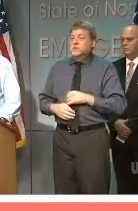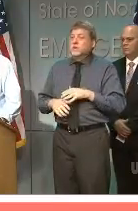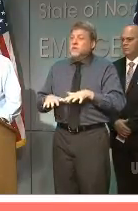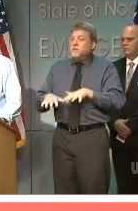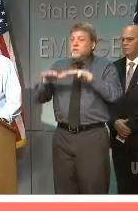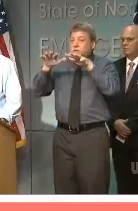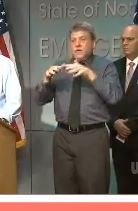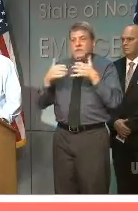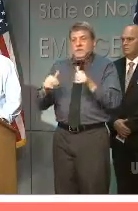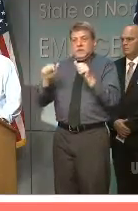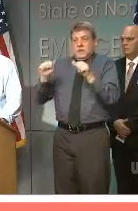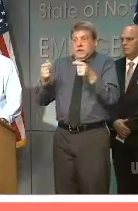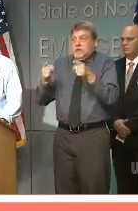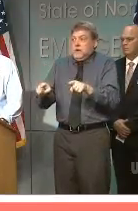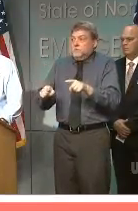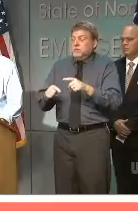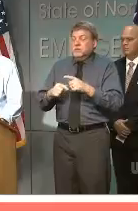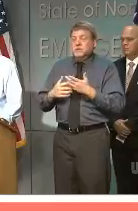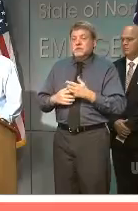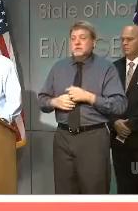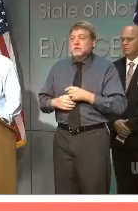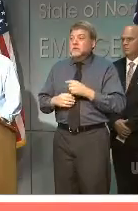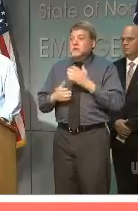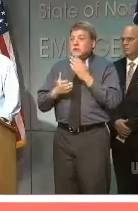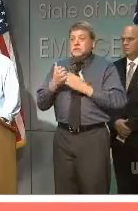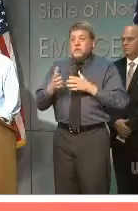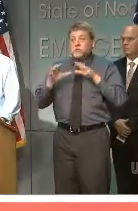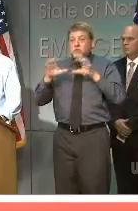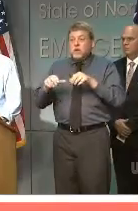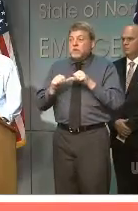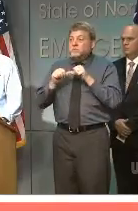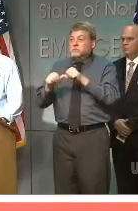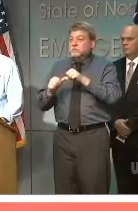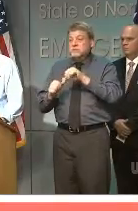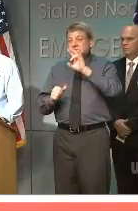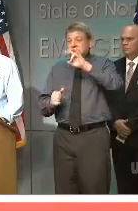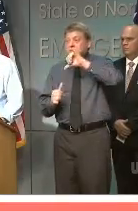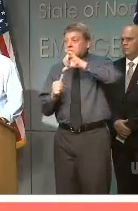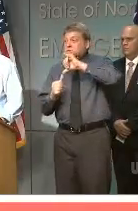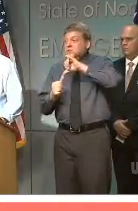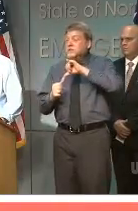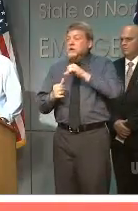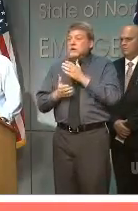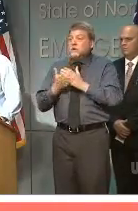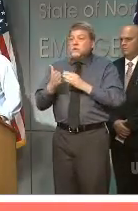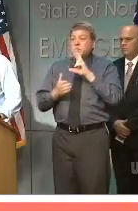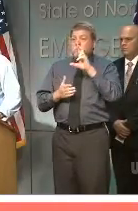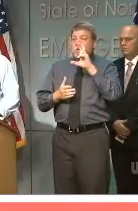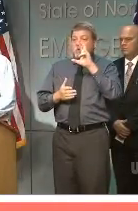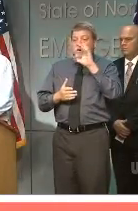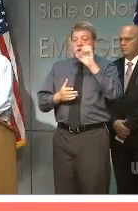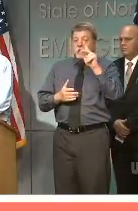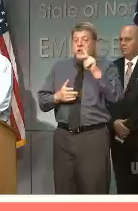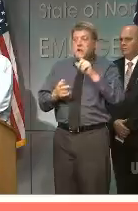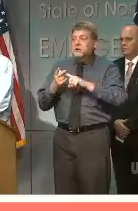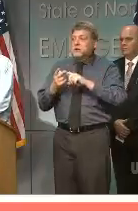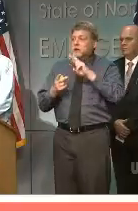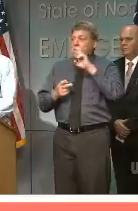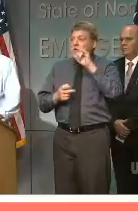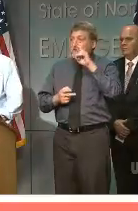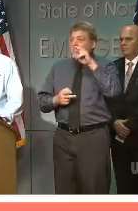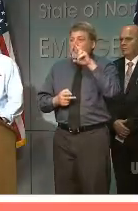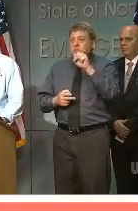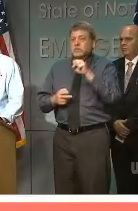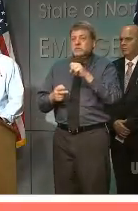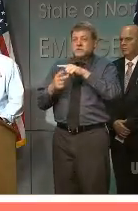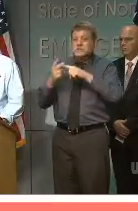threat. Heavy rains, up to 7 inches in some areas, are causing creeks and rivers to swell and